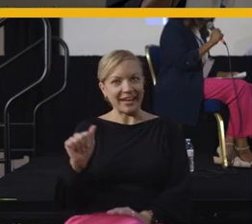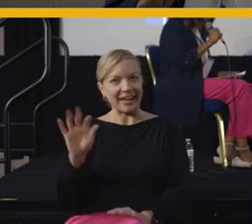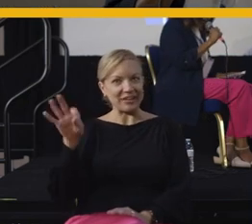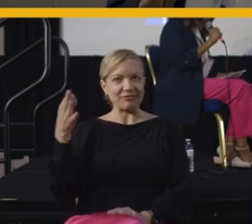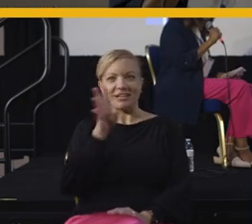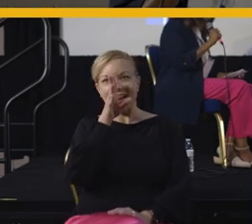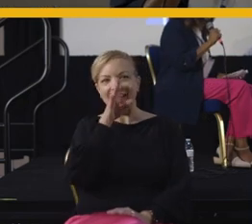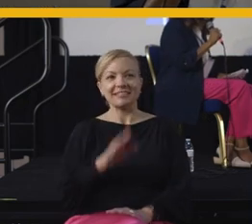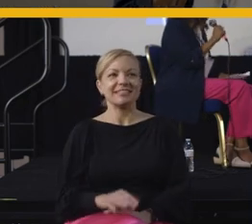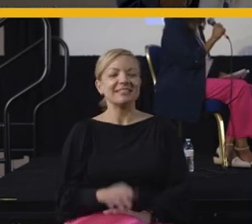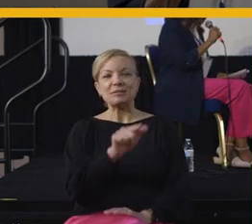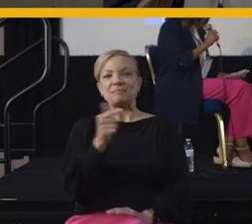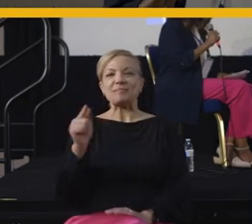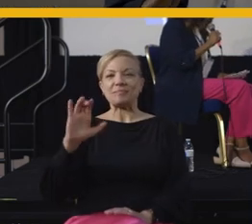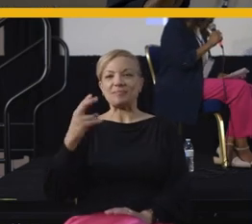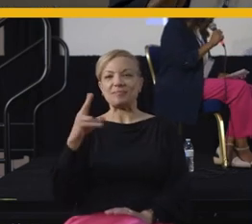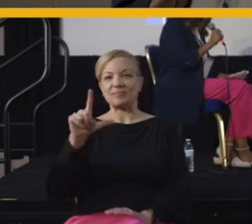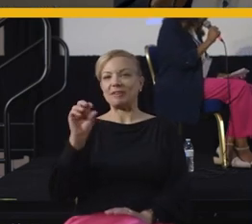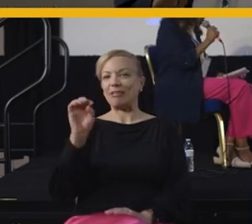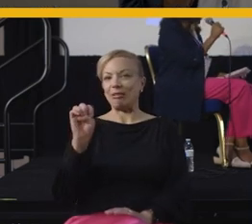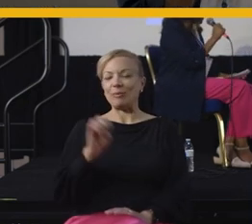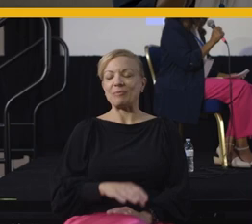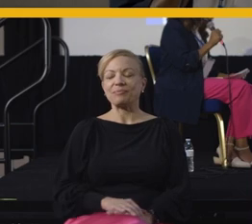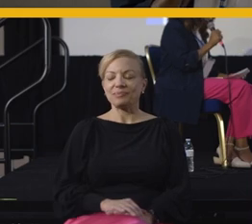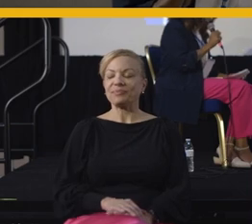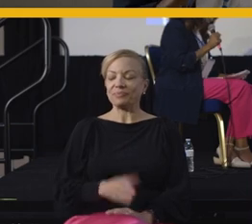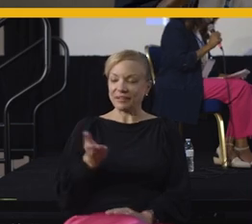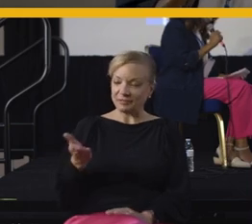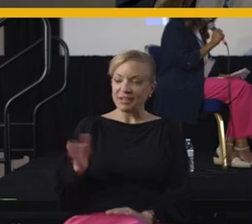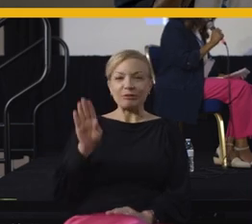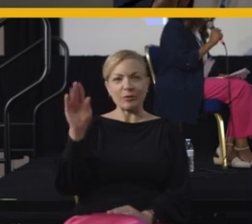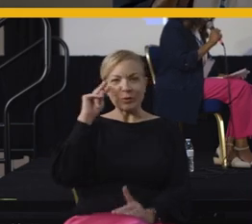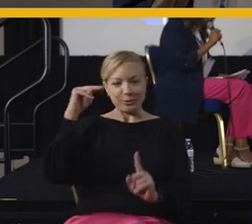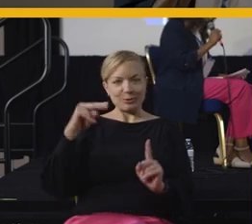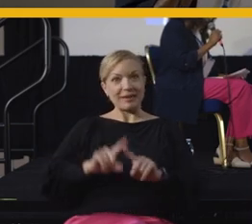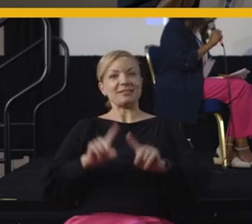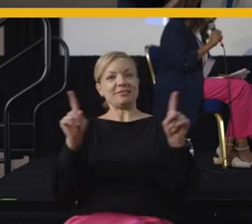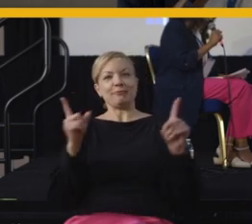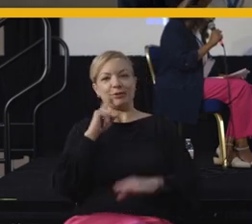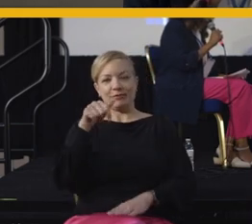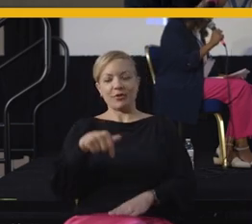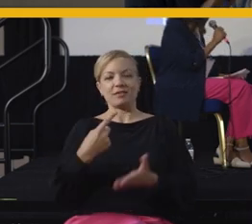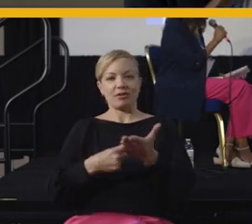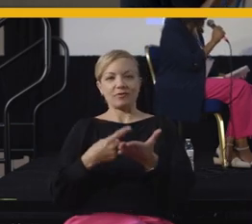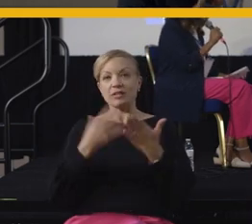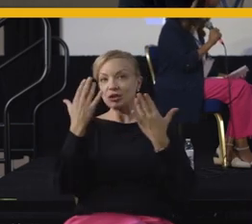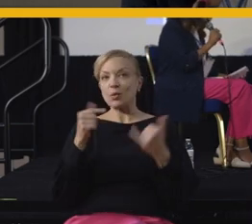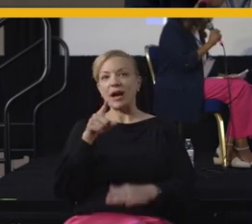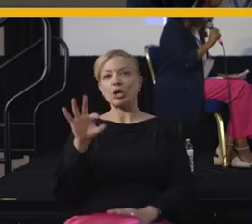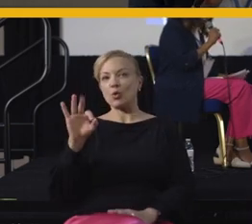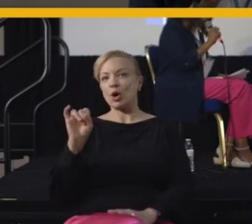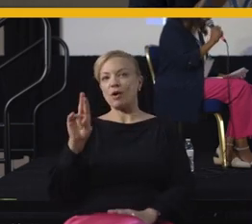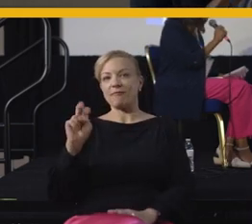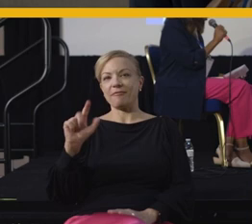And now I'm going to go to Chloë. And Chloë, you bring a different perspective to this conversation because you're at Firelight